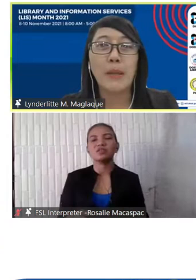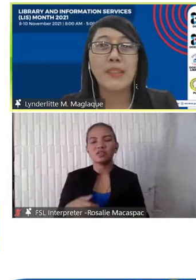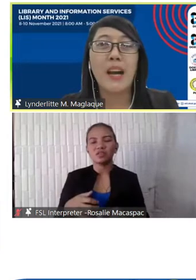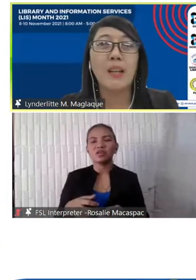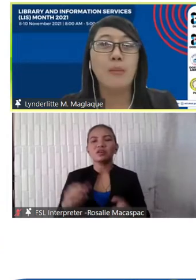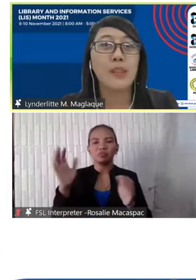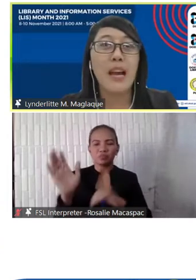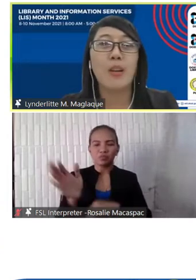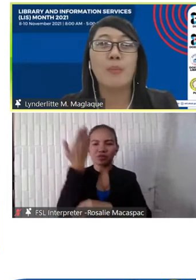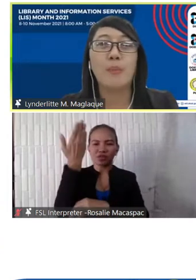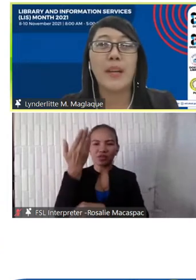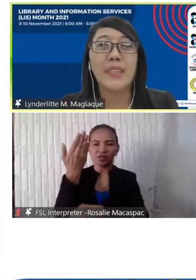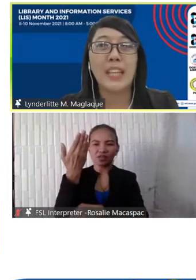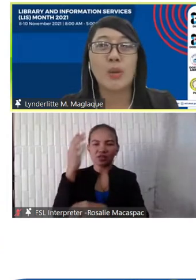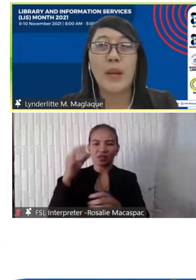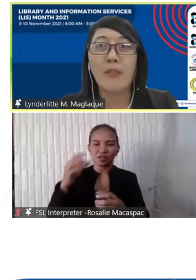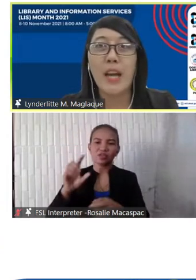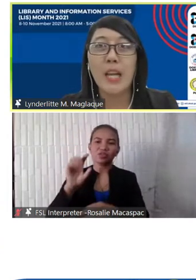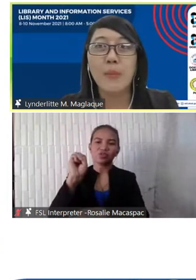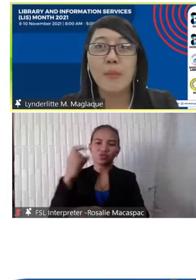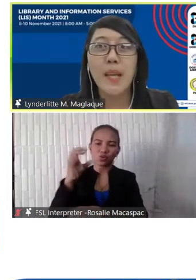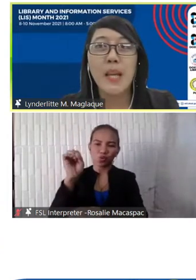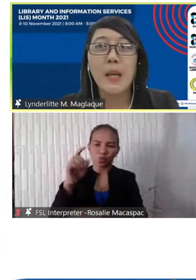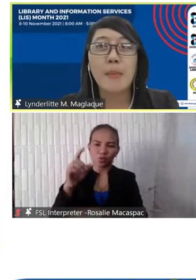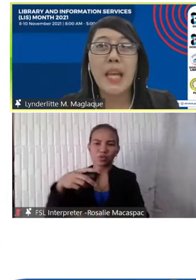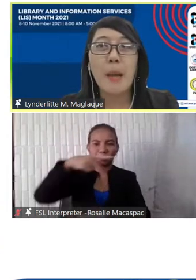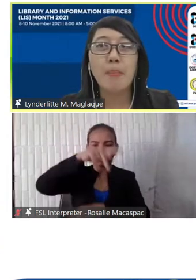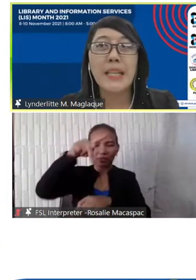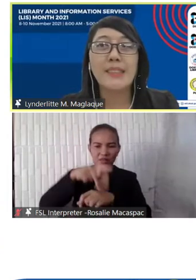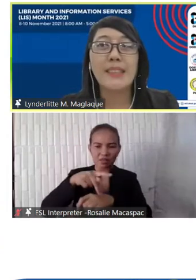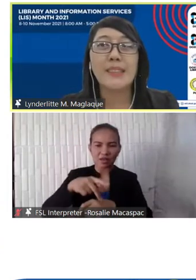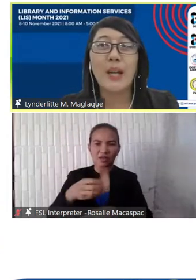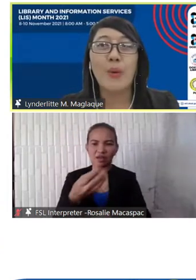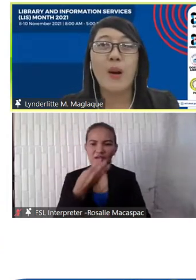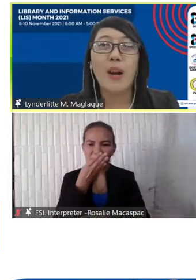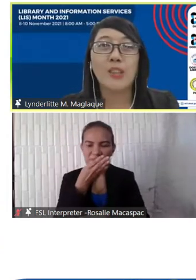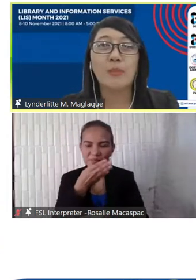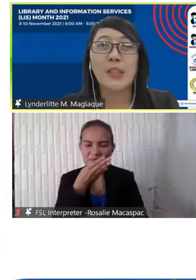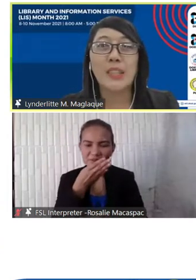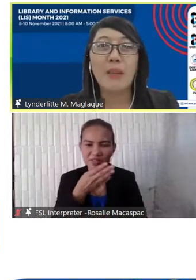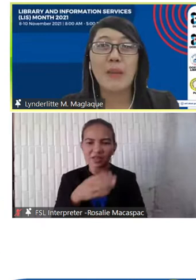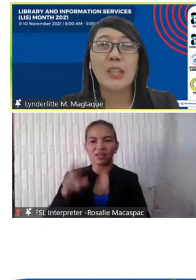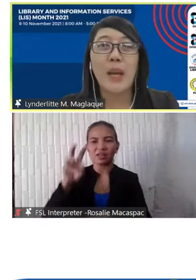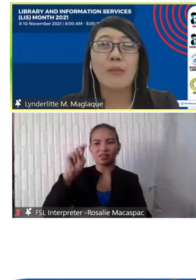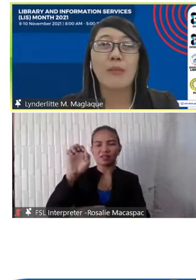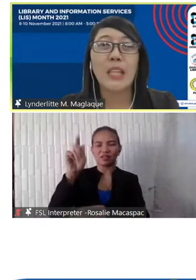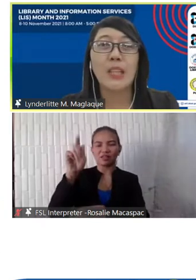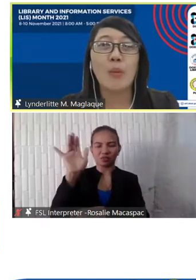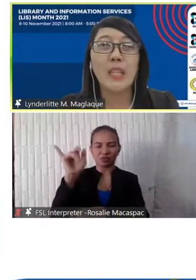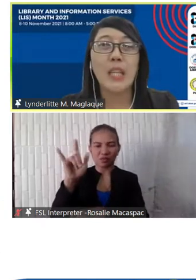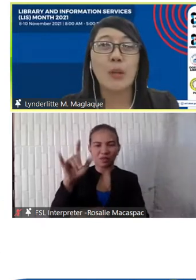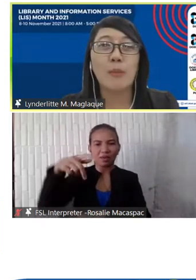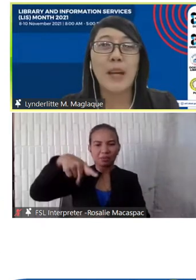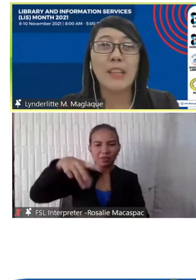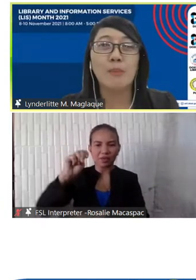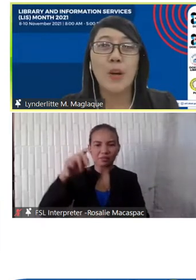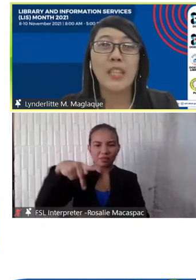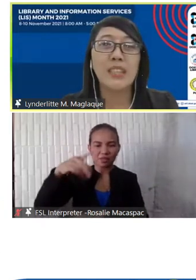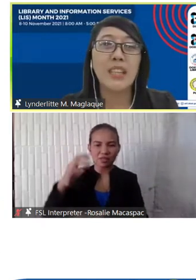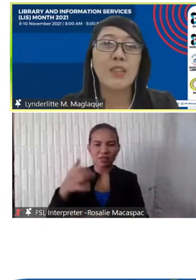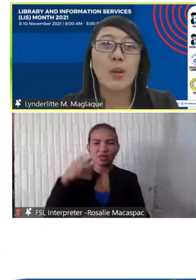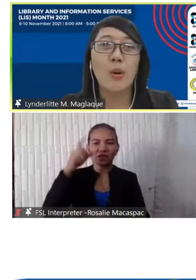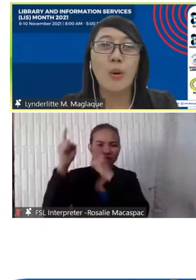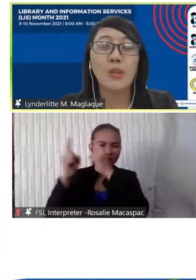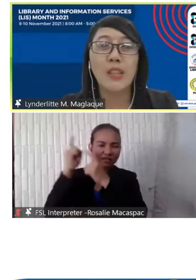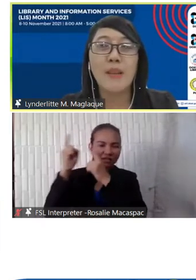for Pambansang Almusal of Net25, PMPC Star Awards for TV 2015 nominee for Best